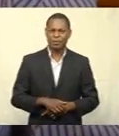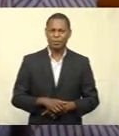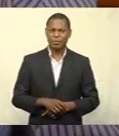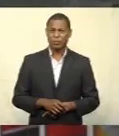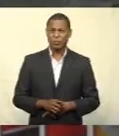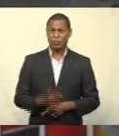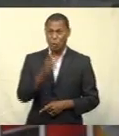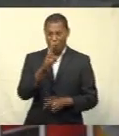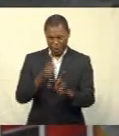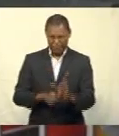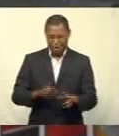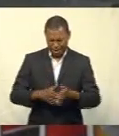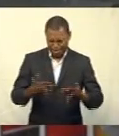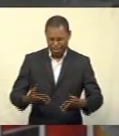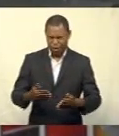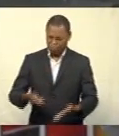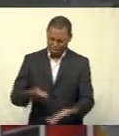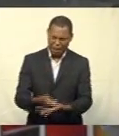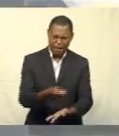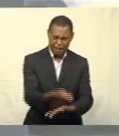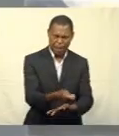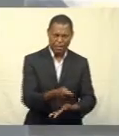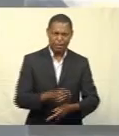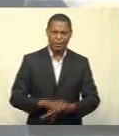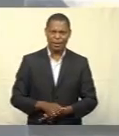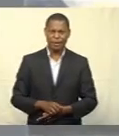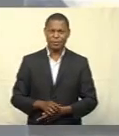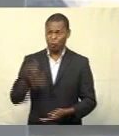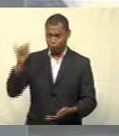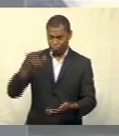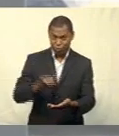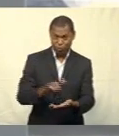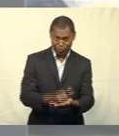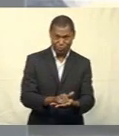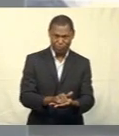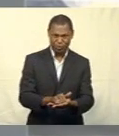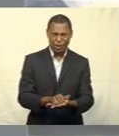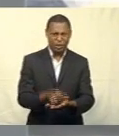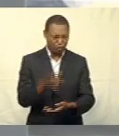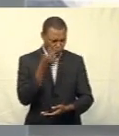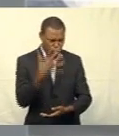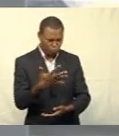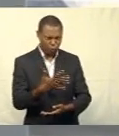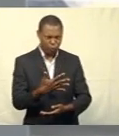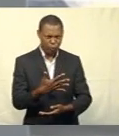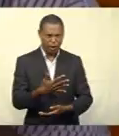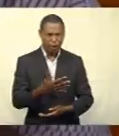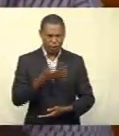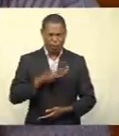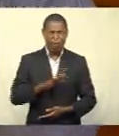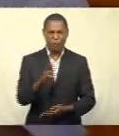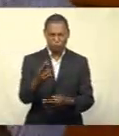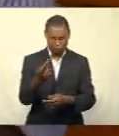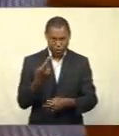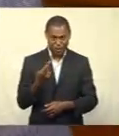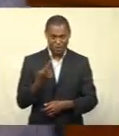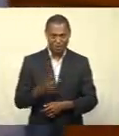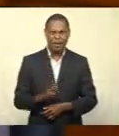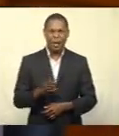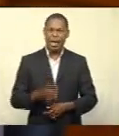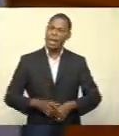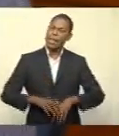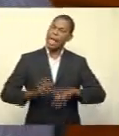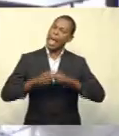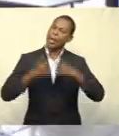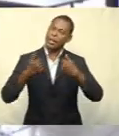we paid. They came in because they actually indicated that they want to come back and they agreed to the airline, whoever